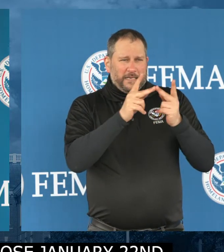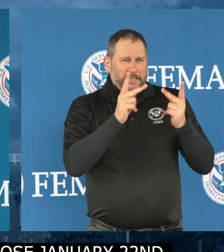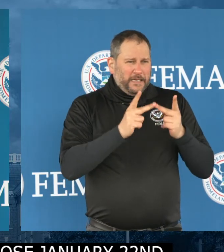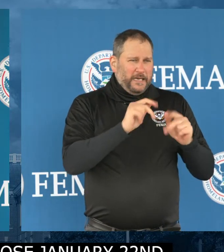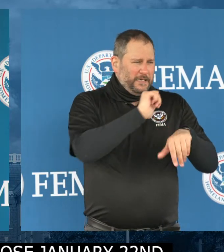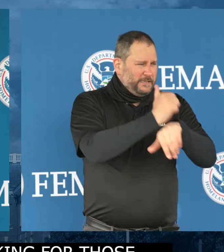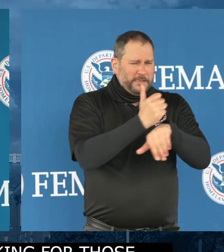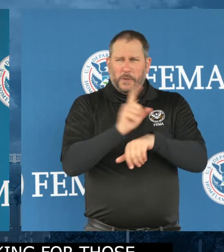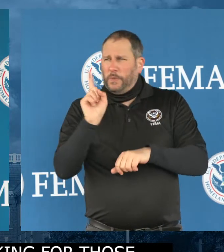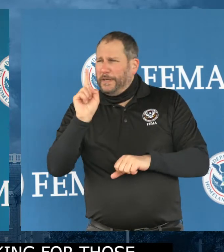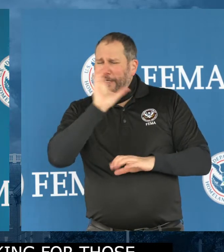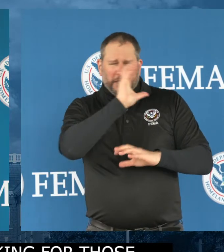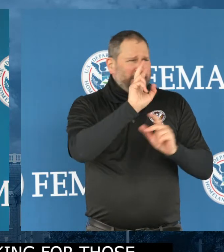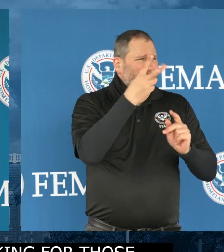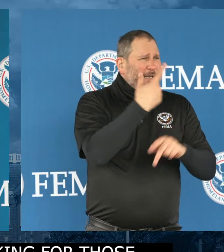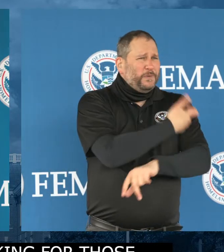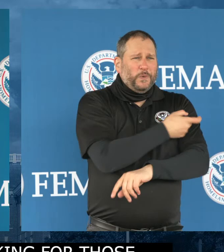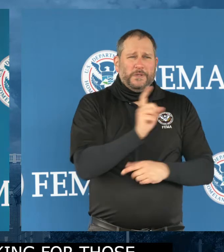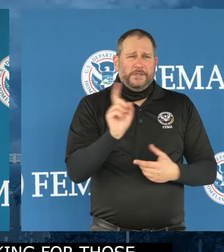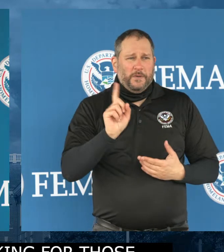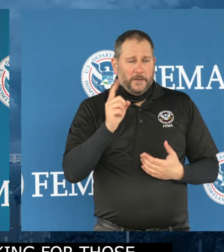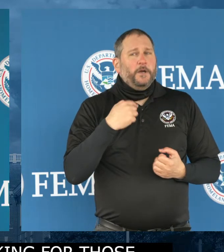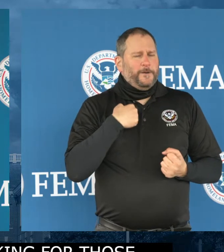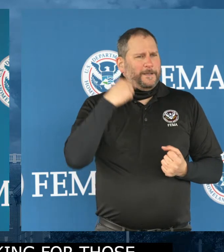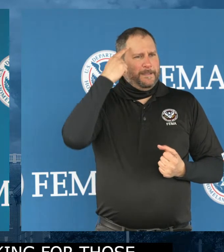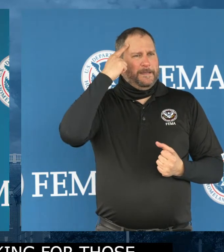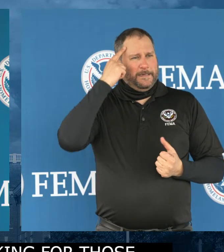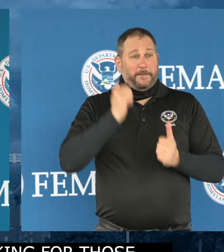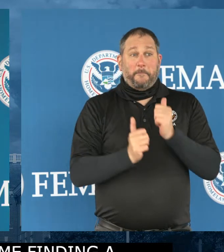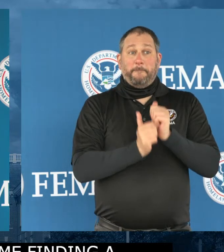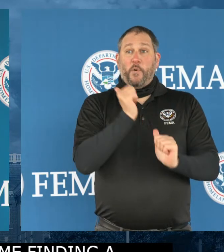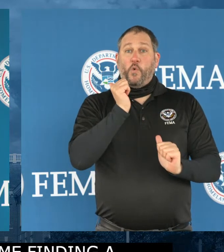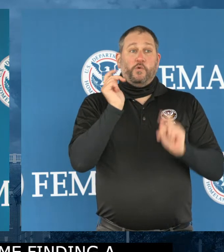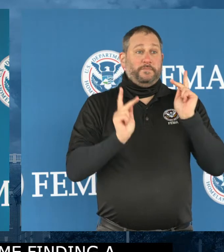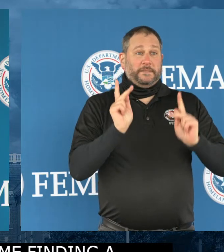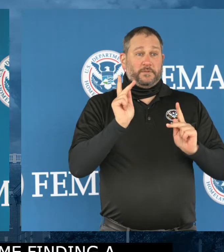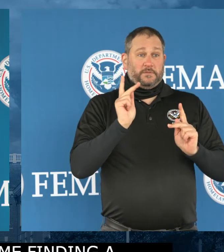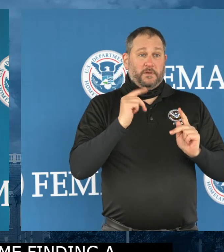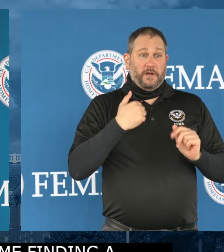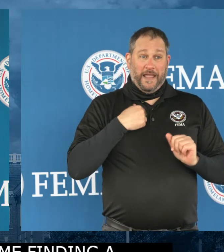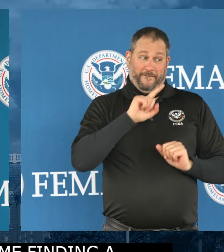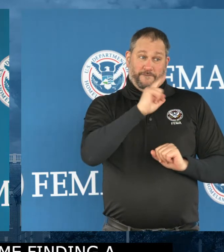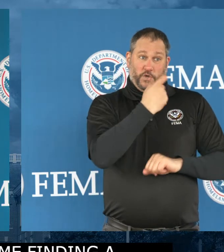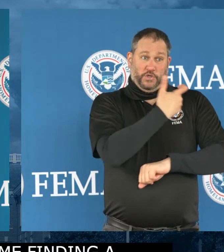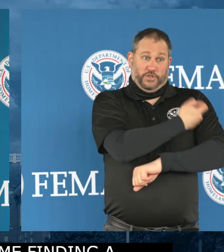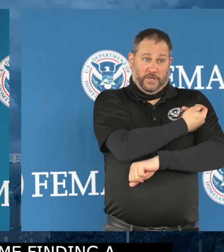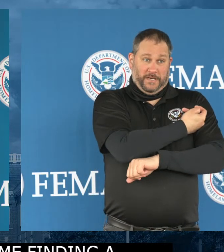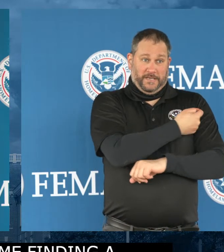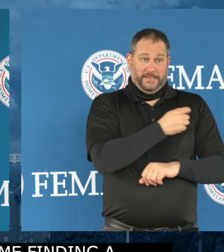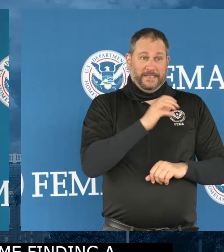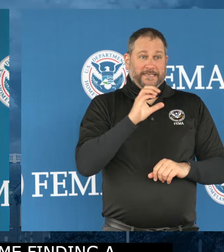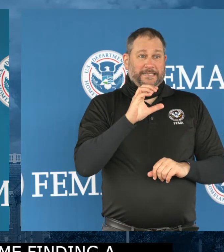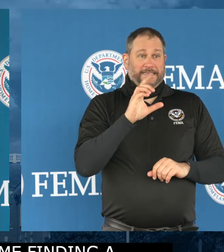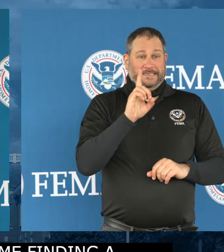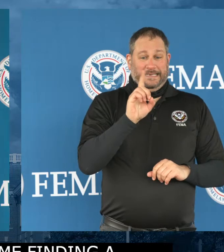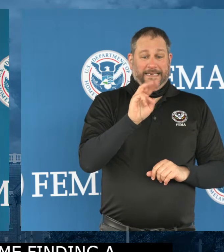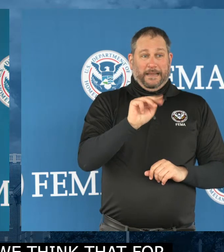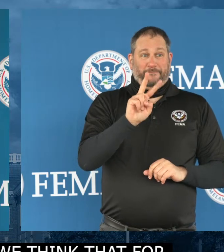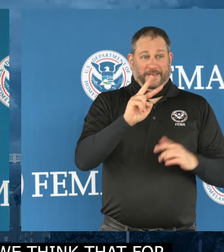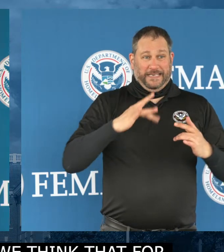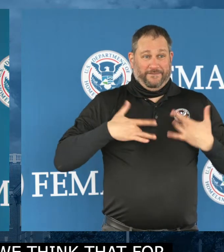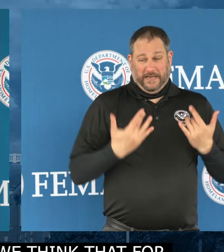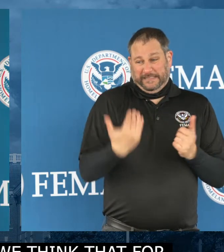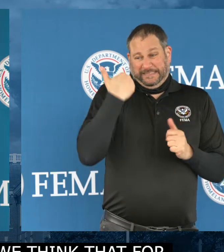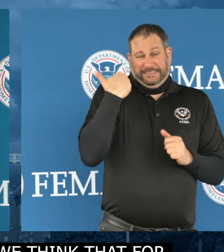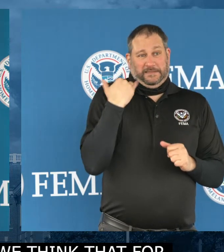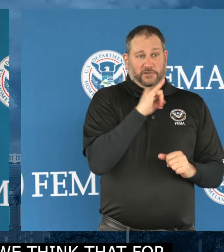dose. We think that for the most part, people who got their first dose at DMV events in January have already